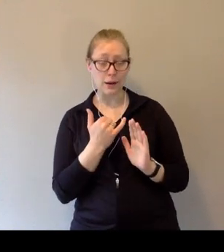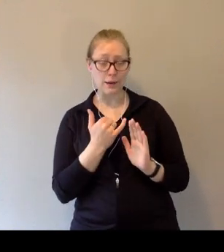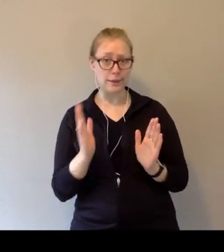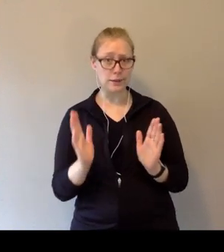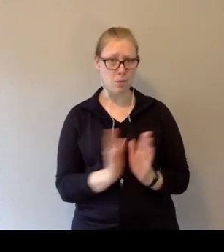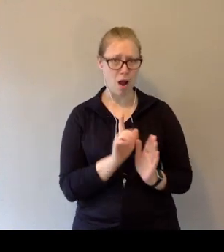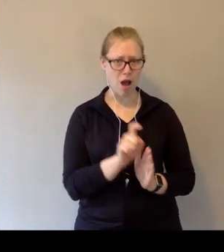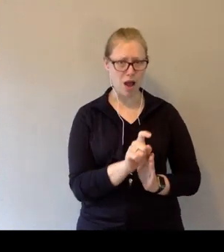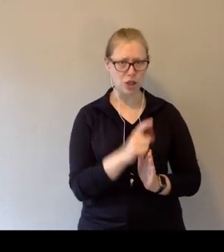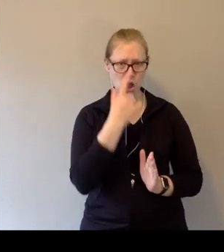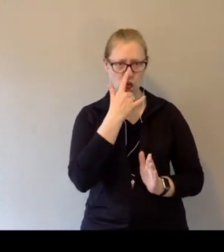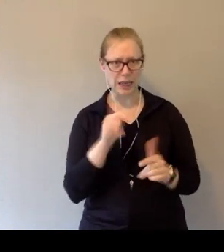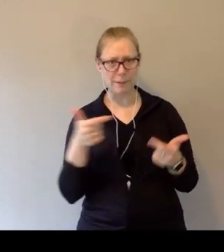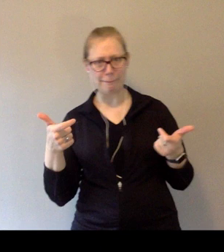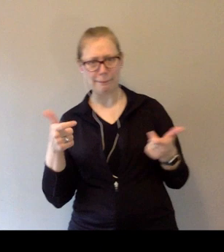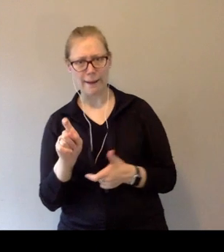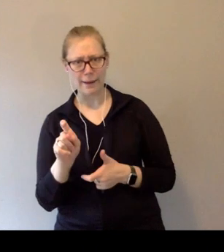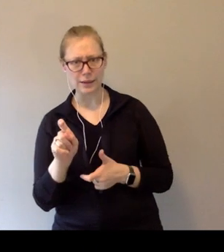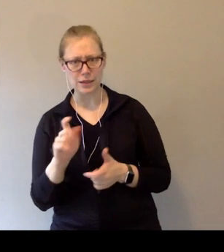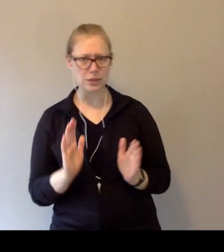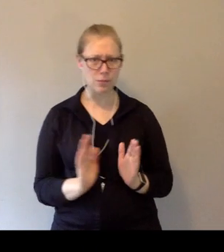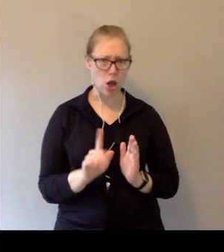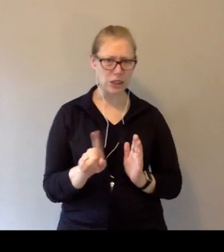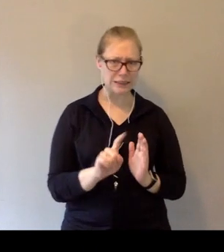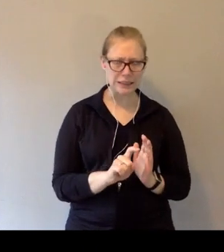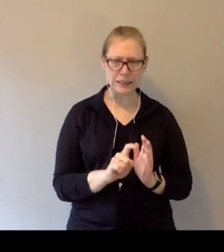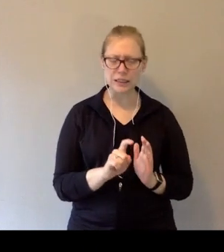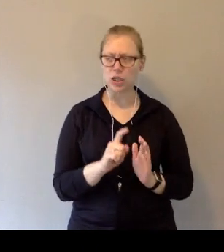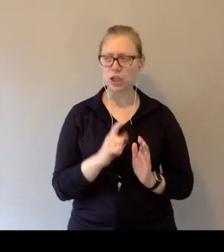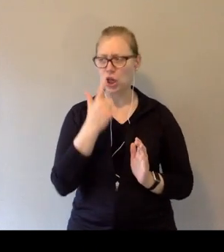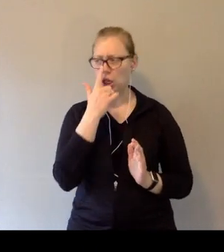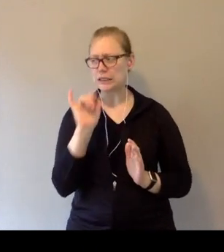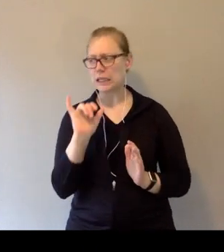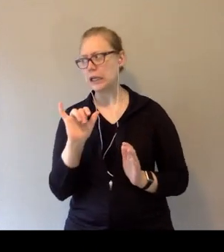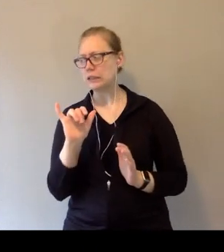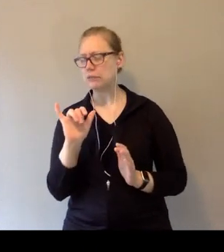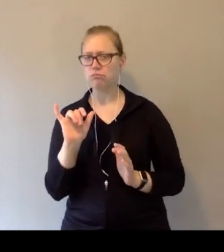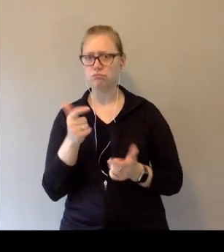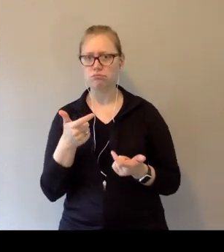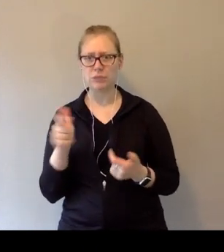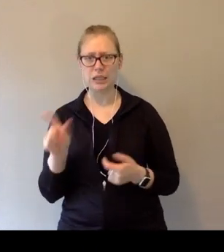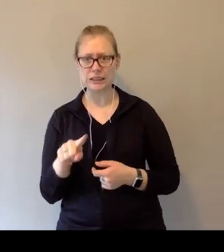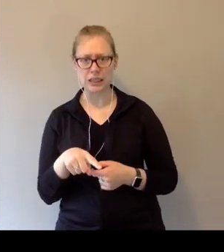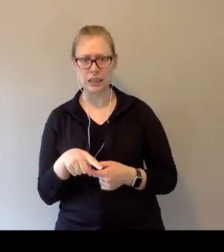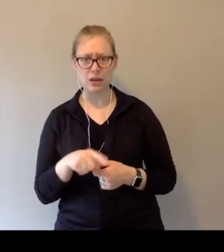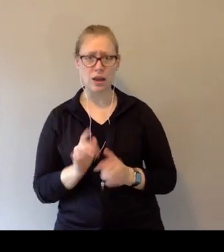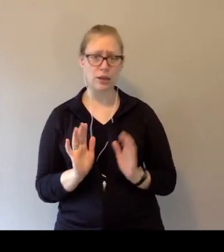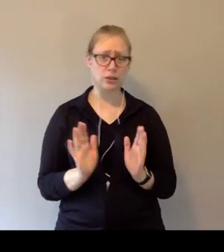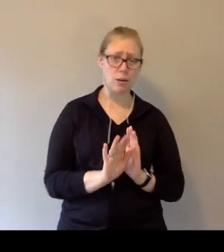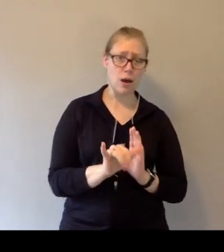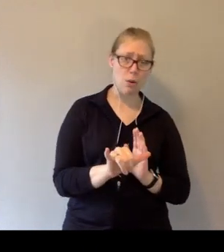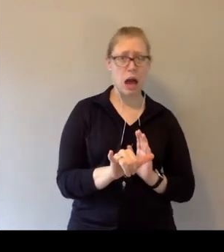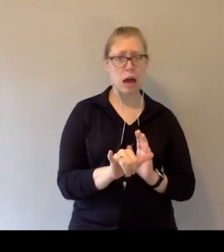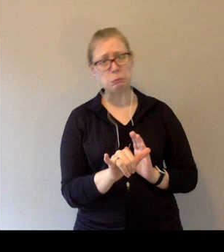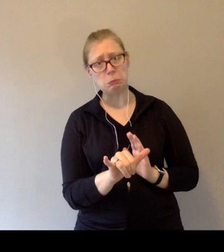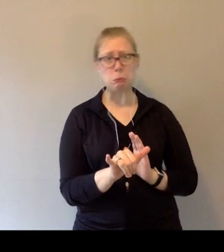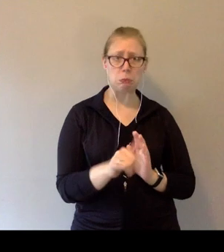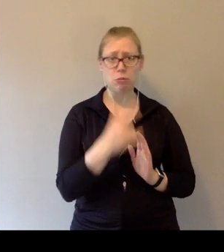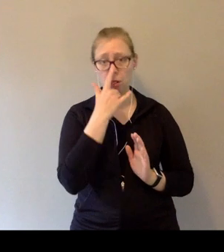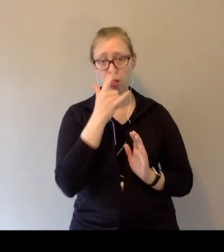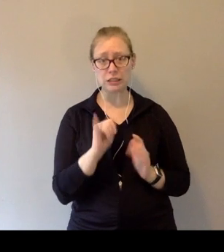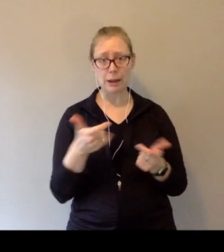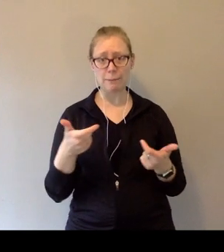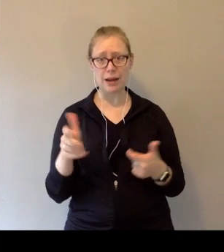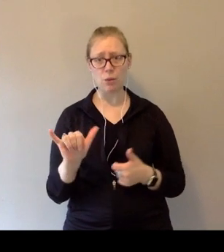X, and small z looks like big Z, and small y kind of looks like big Y. So maybe this wasn't a good idea. How about if